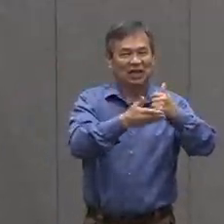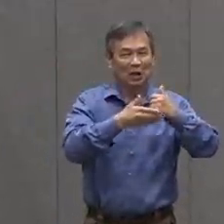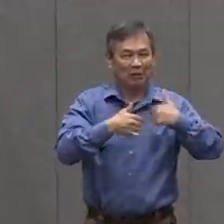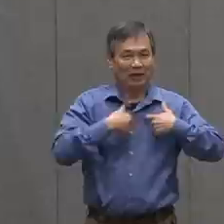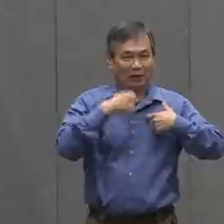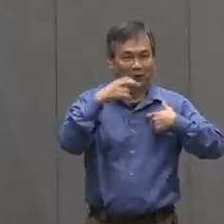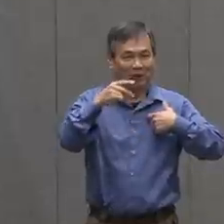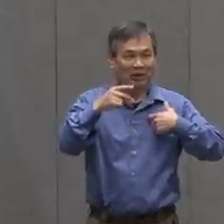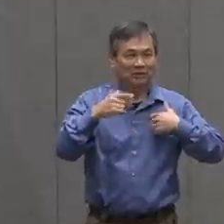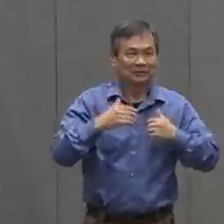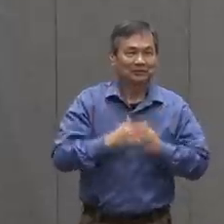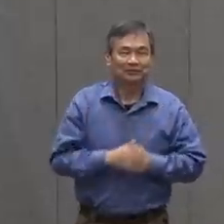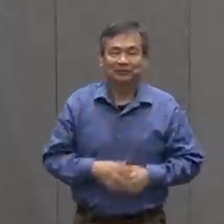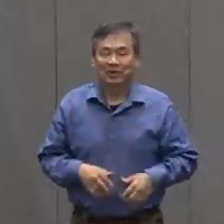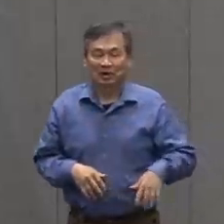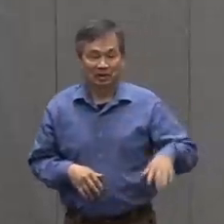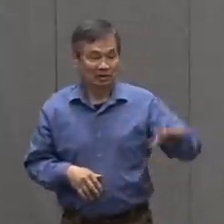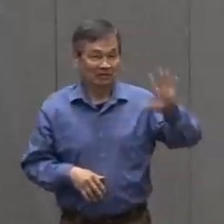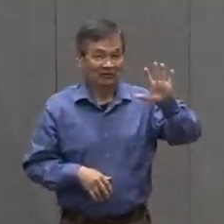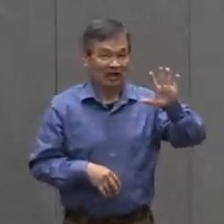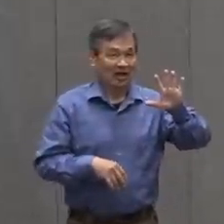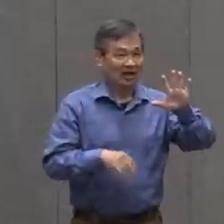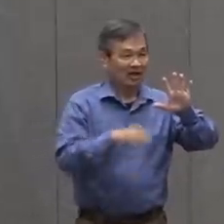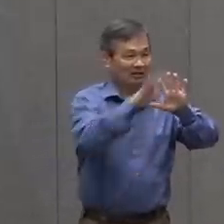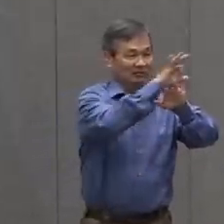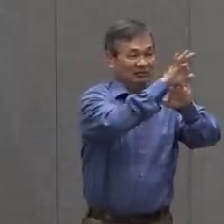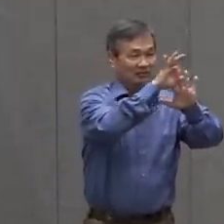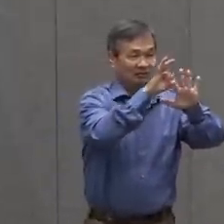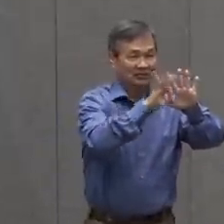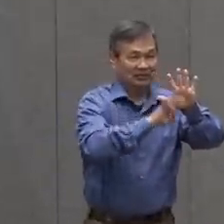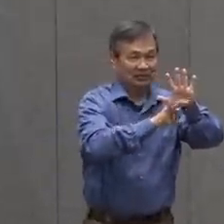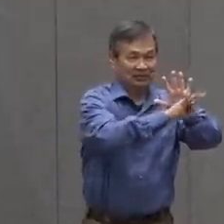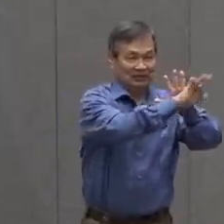So 5